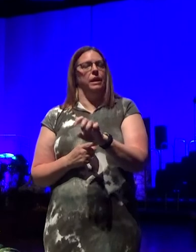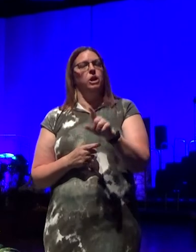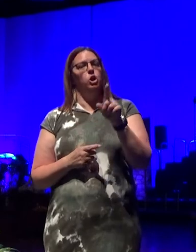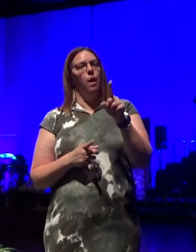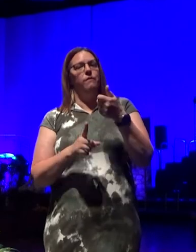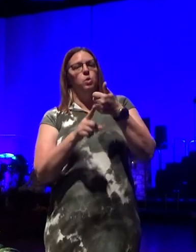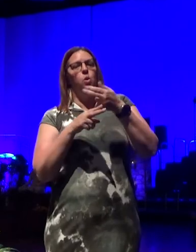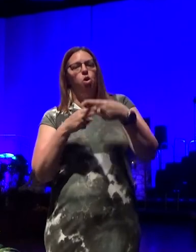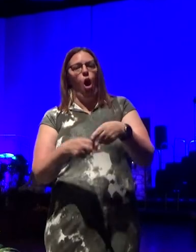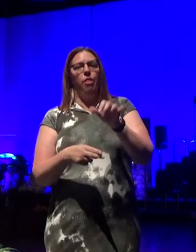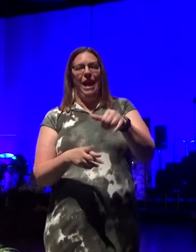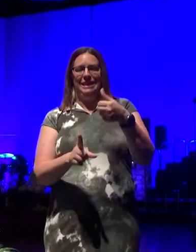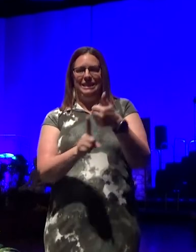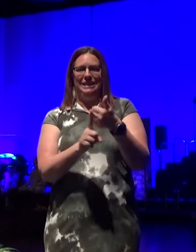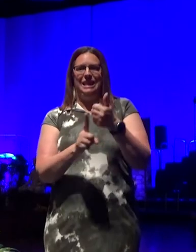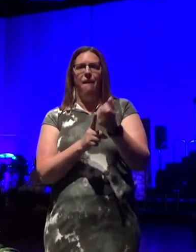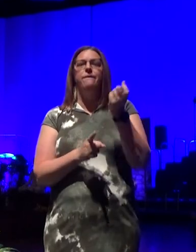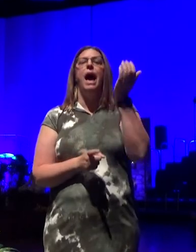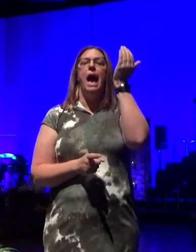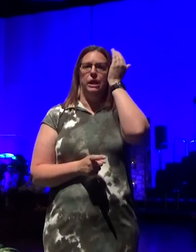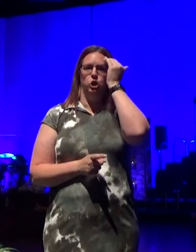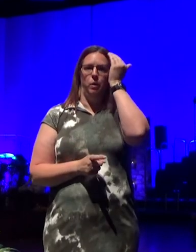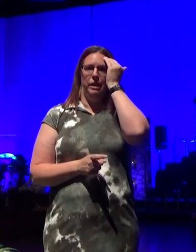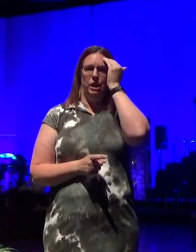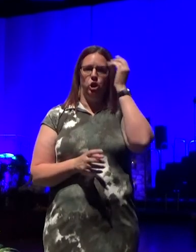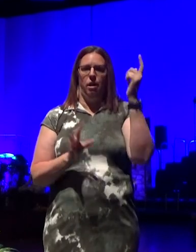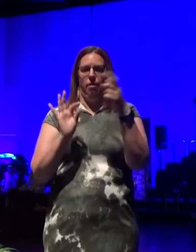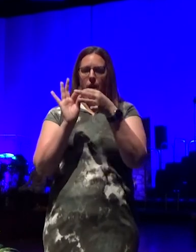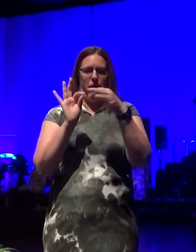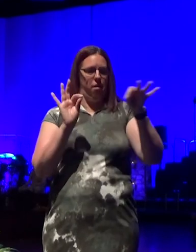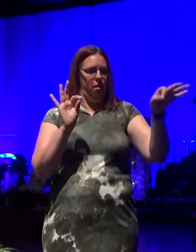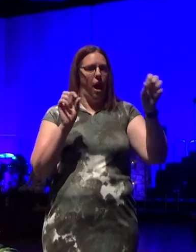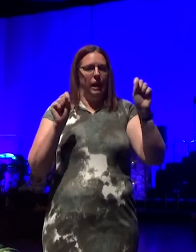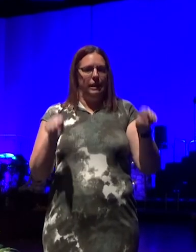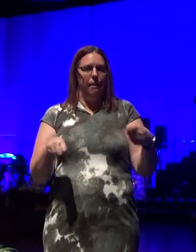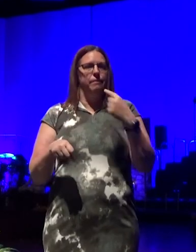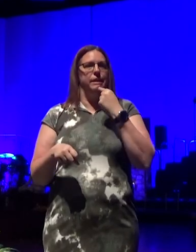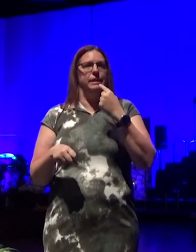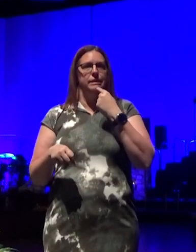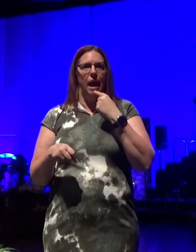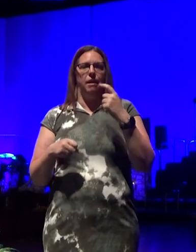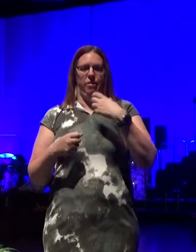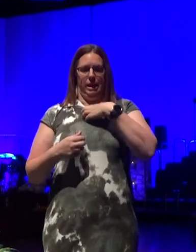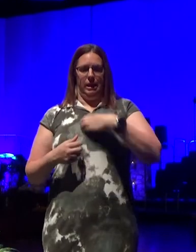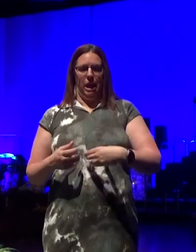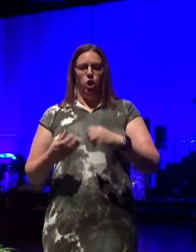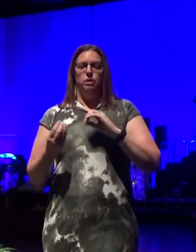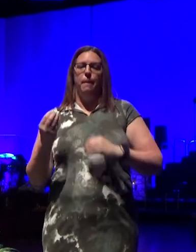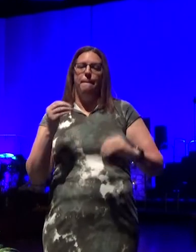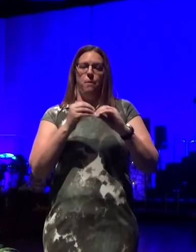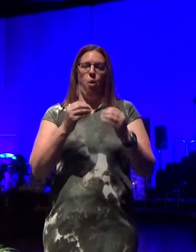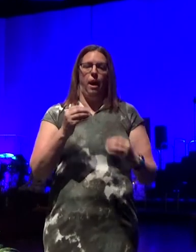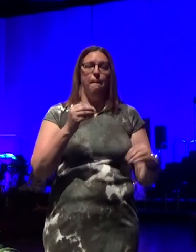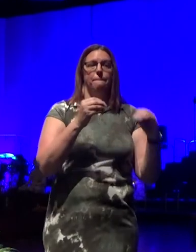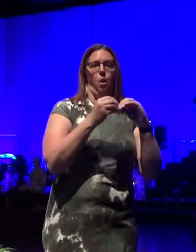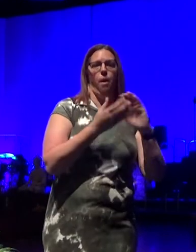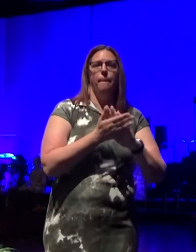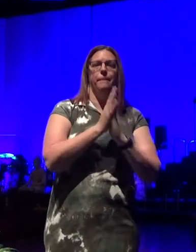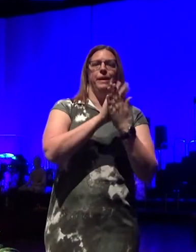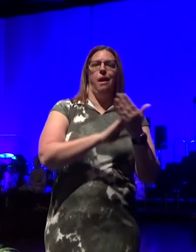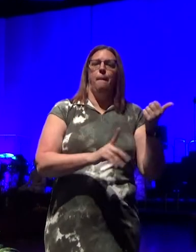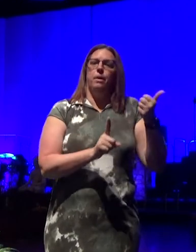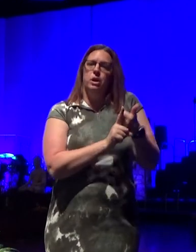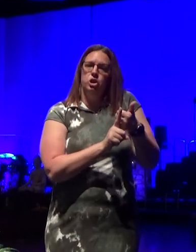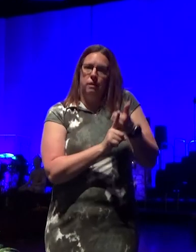This tendency might be phrased as the desire to become more and more what one is, to become everything that